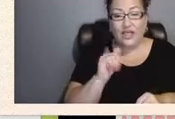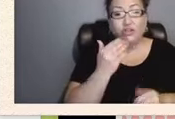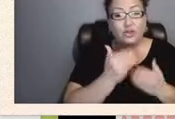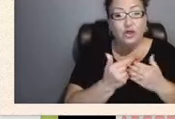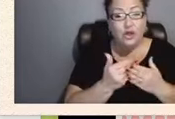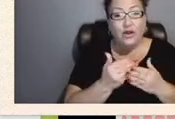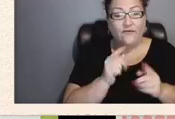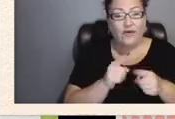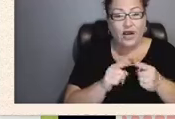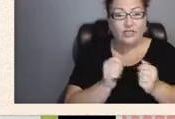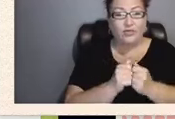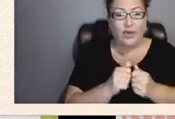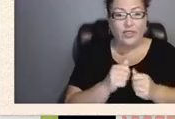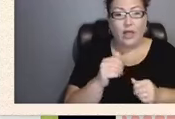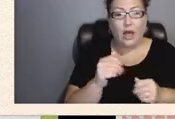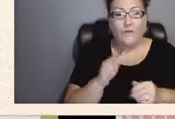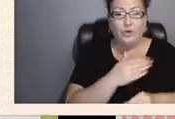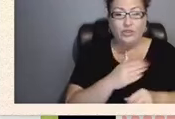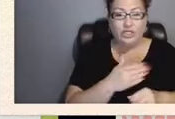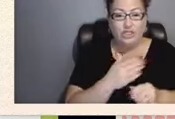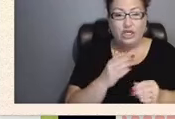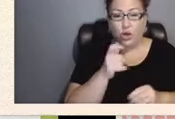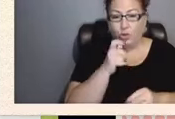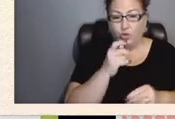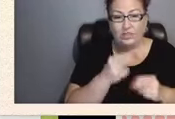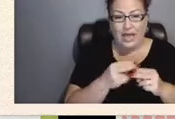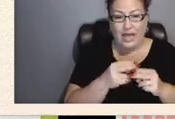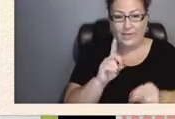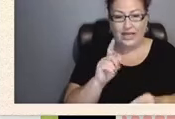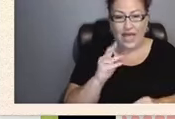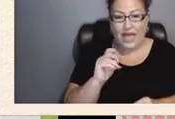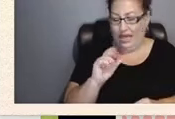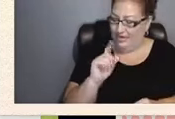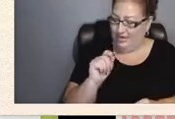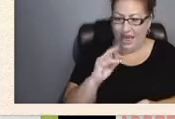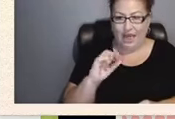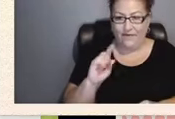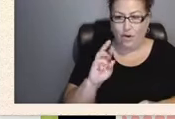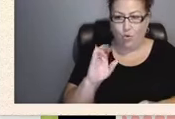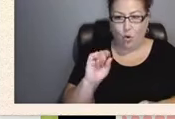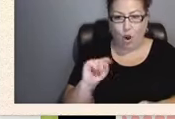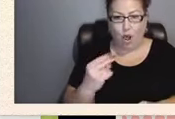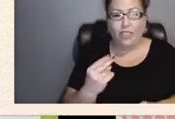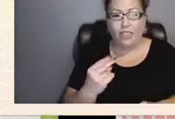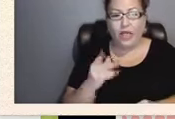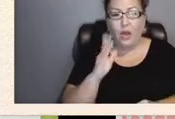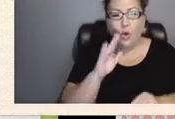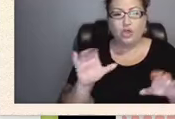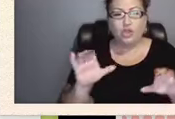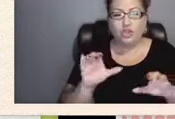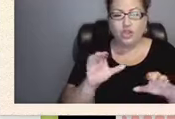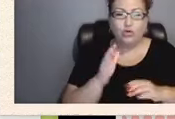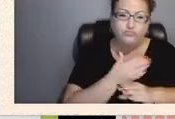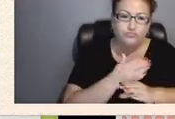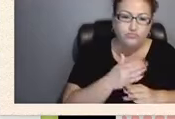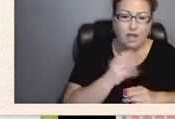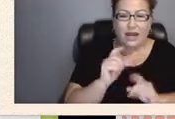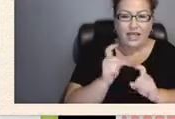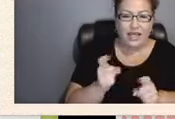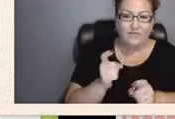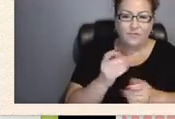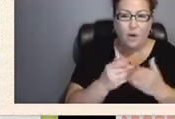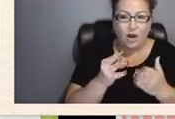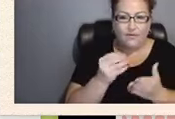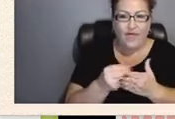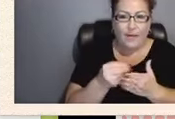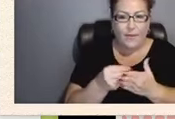David Roth, who holds concerts and will give part of the proceeds of the